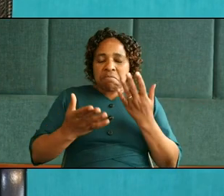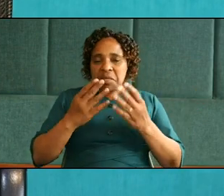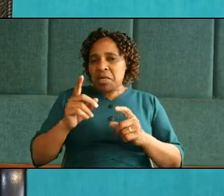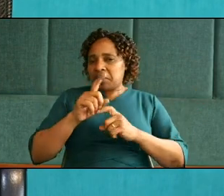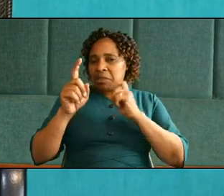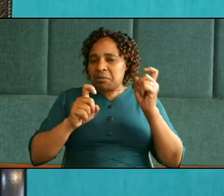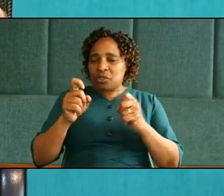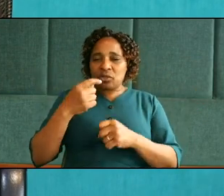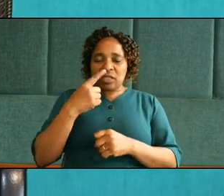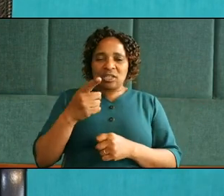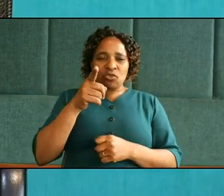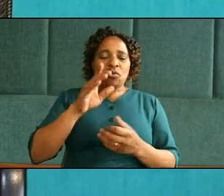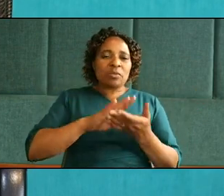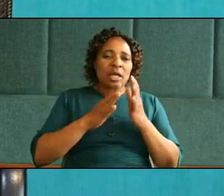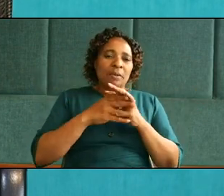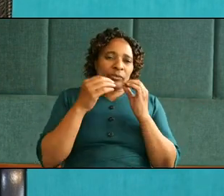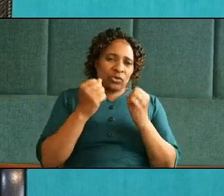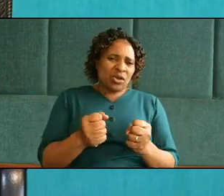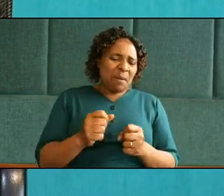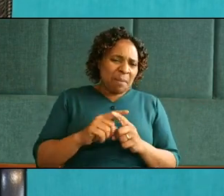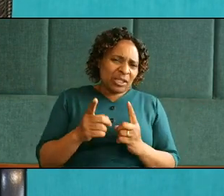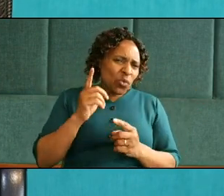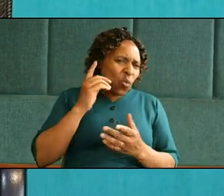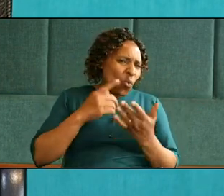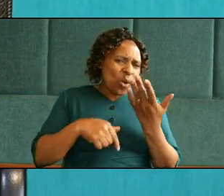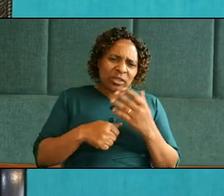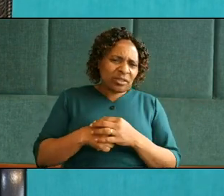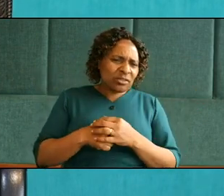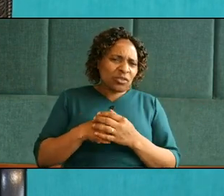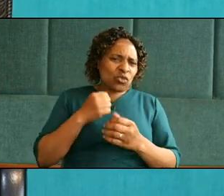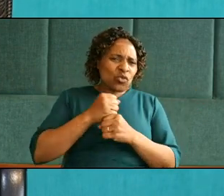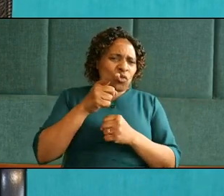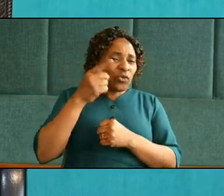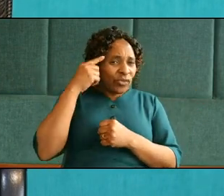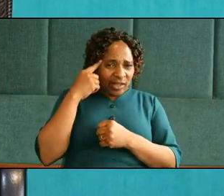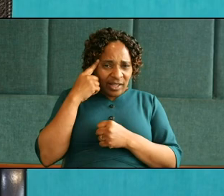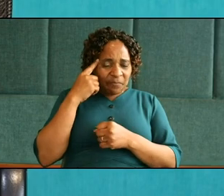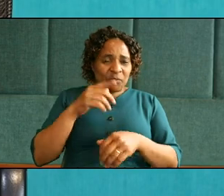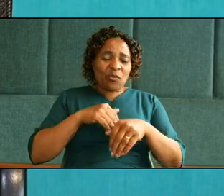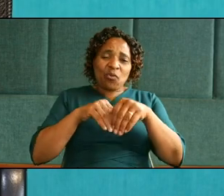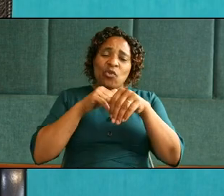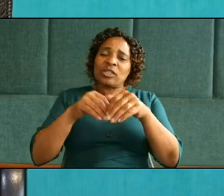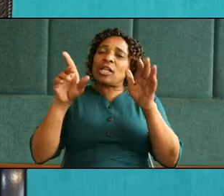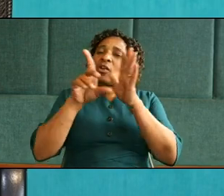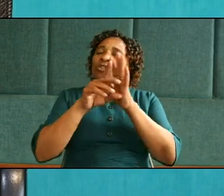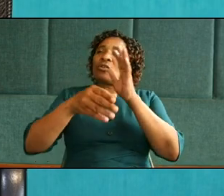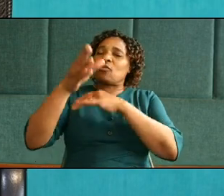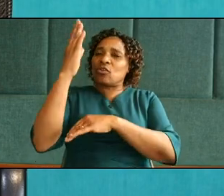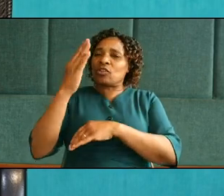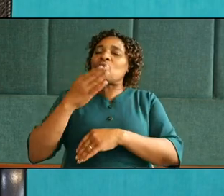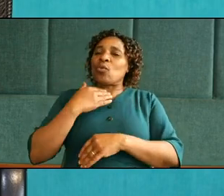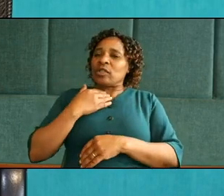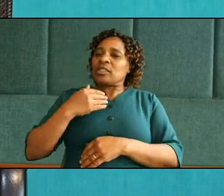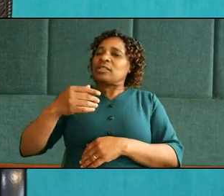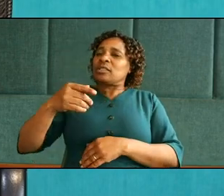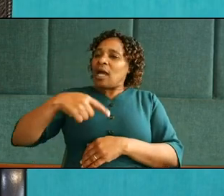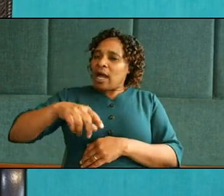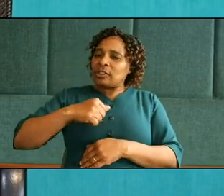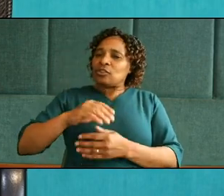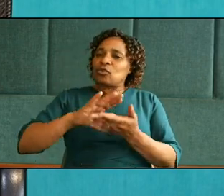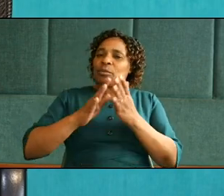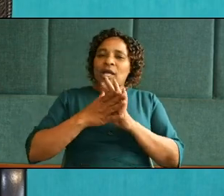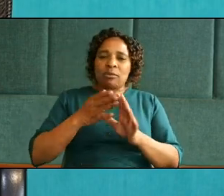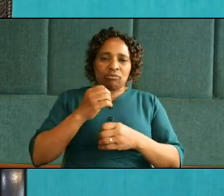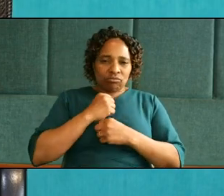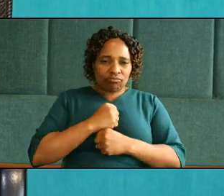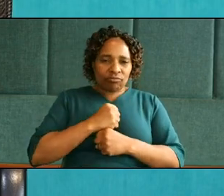you're being told, be courageous. But why do you think following the laws of God requires someone to be courageous? Why is he